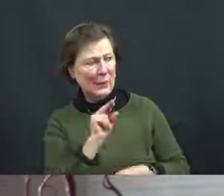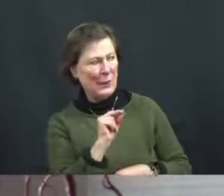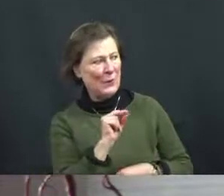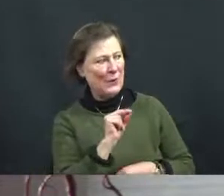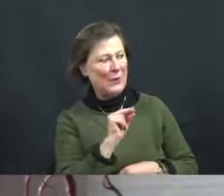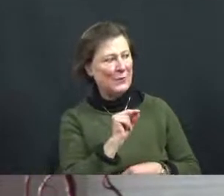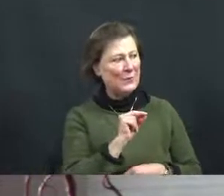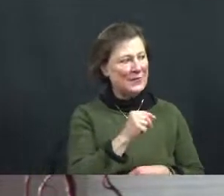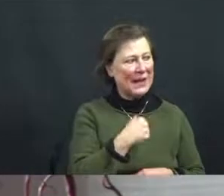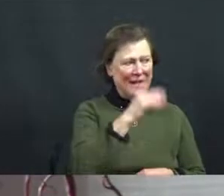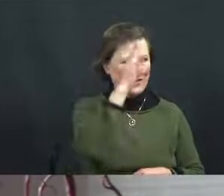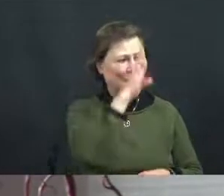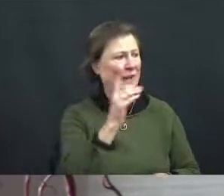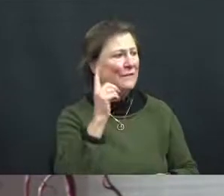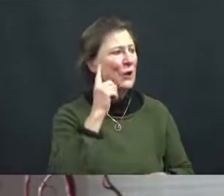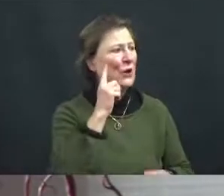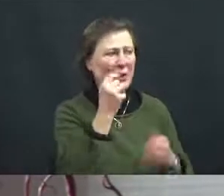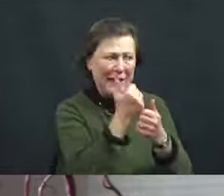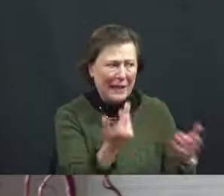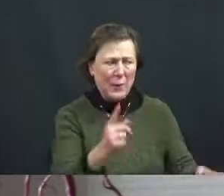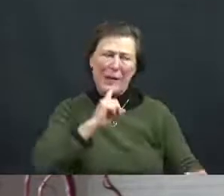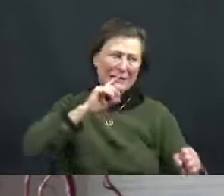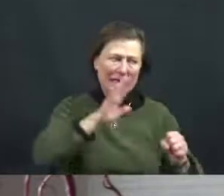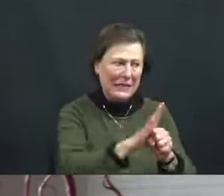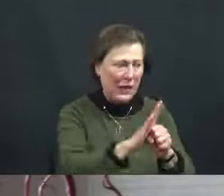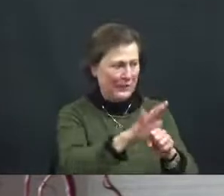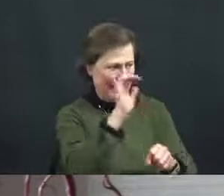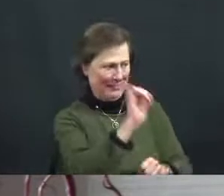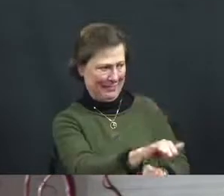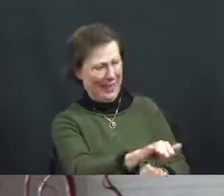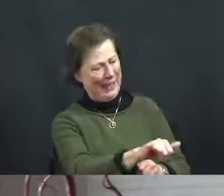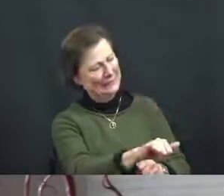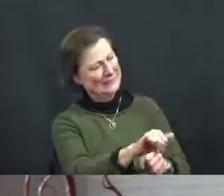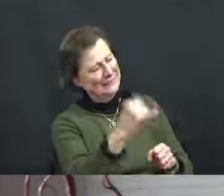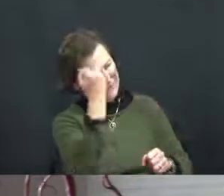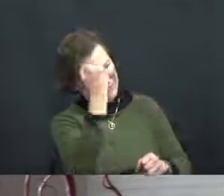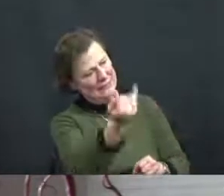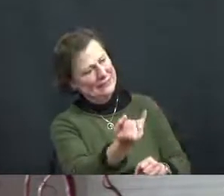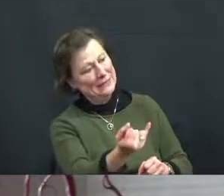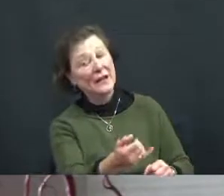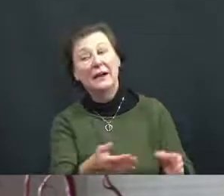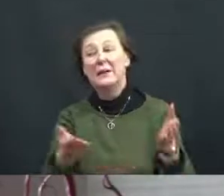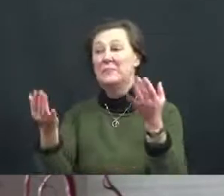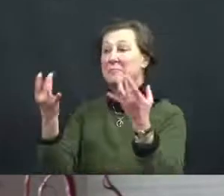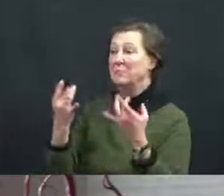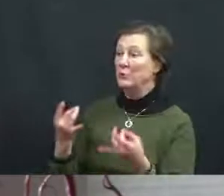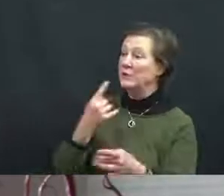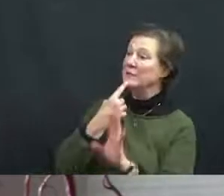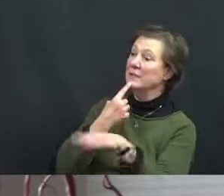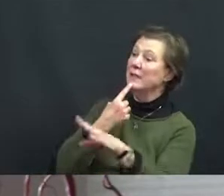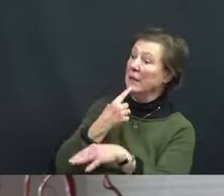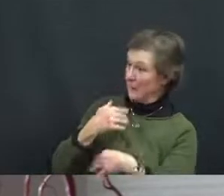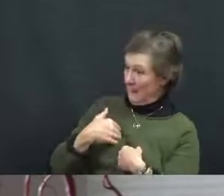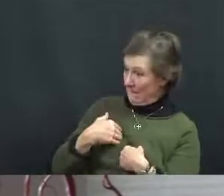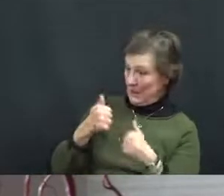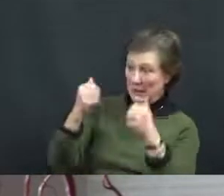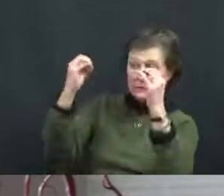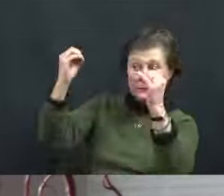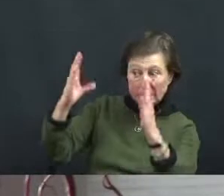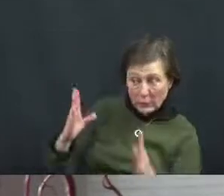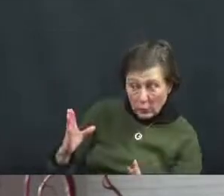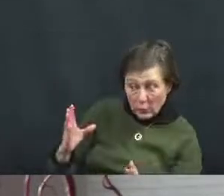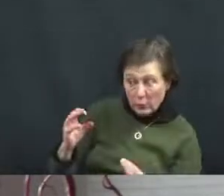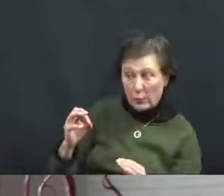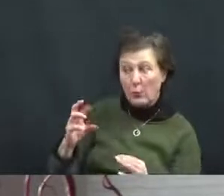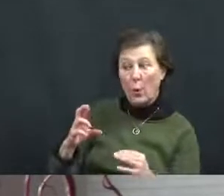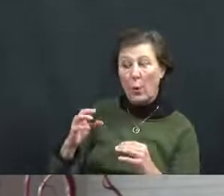replied, I've never heard anyone guarantee such a claim. Then, continued the Buddha, is there a teacher or a